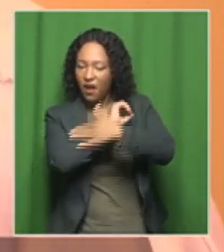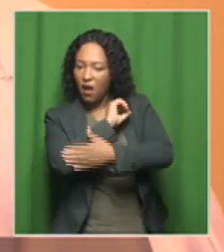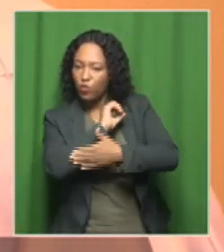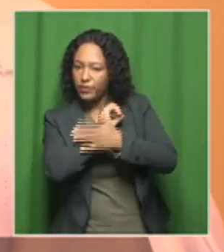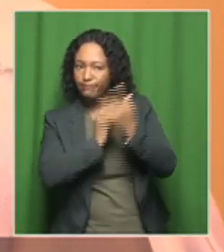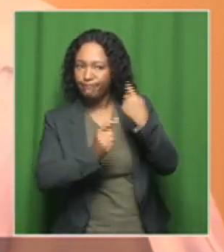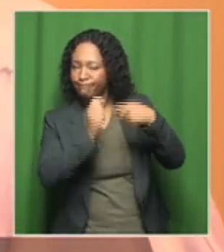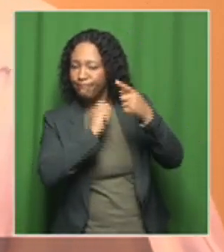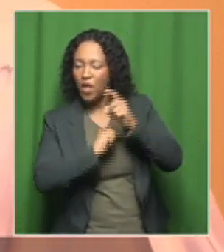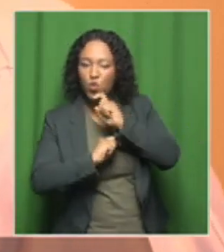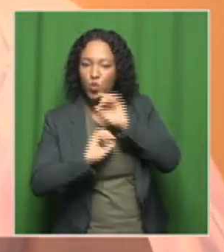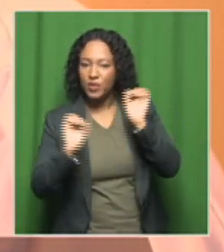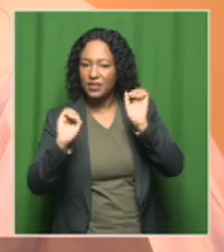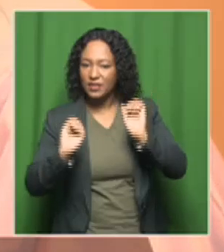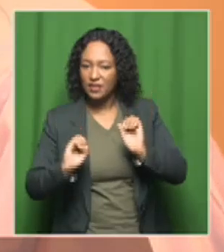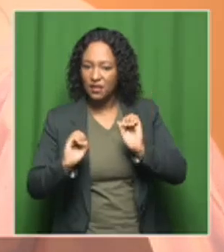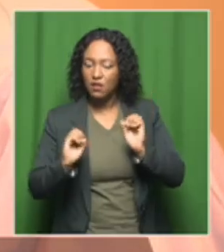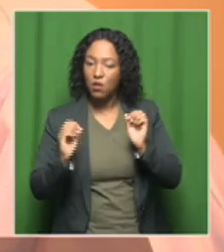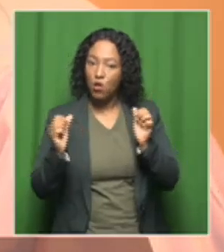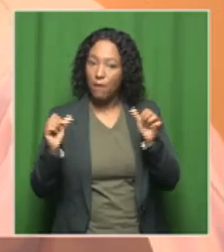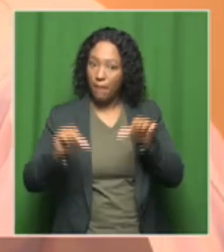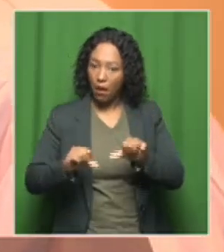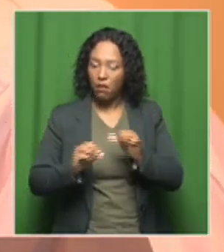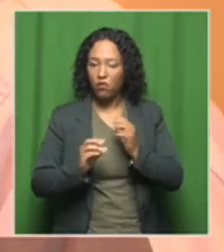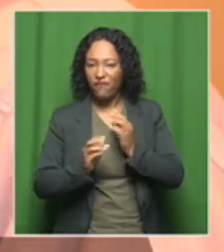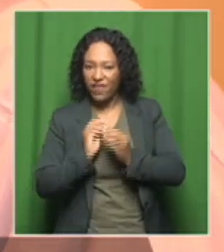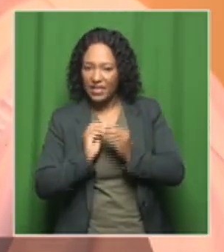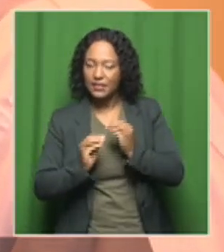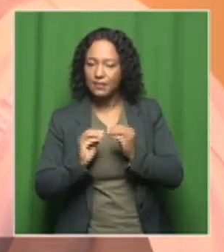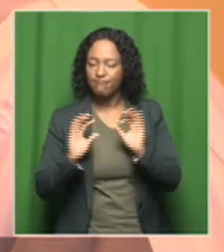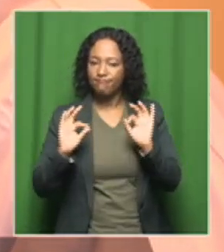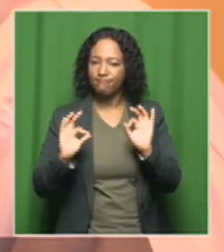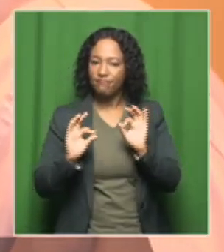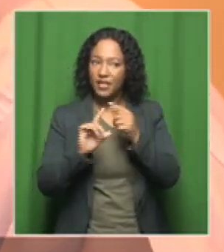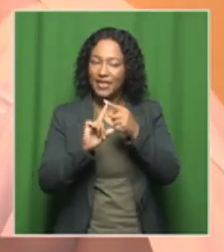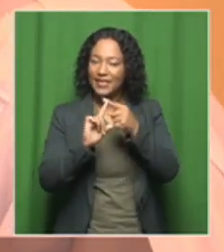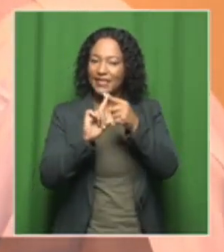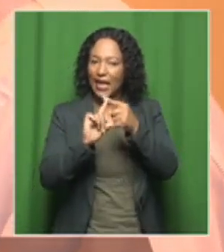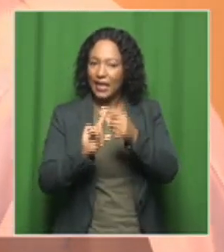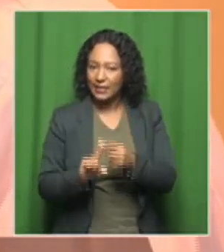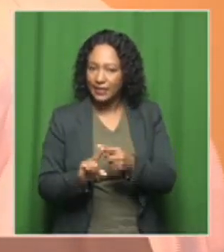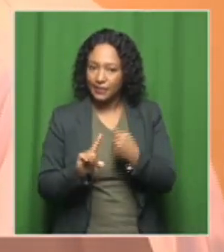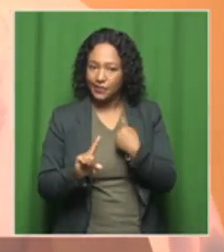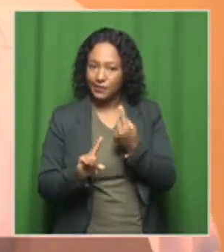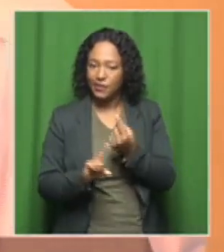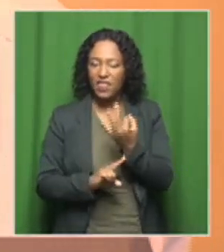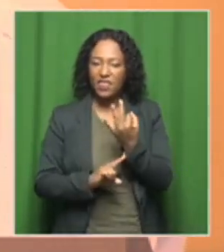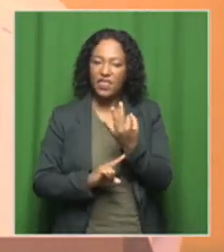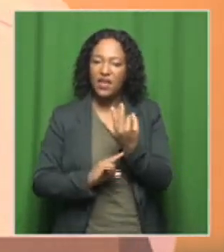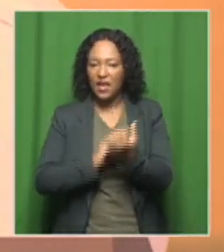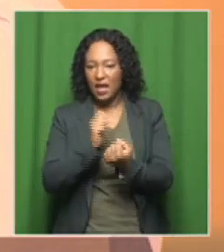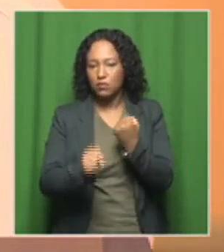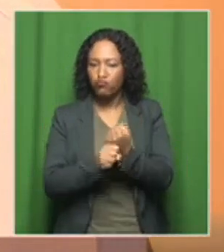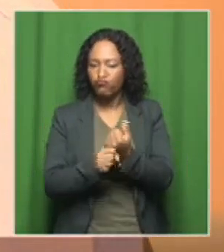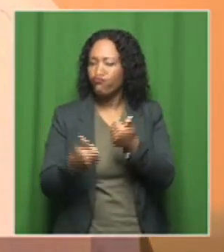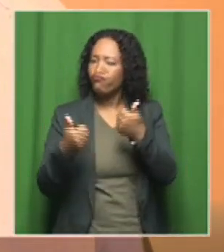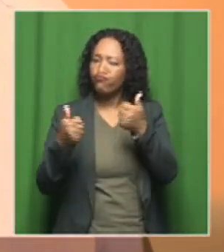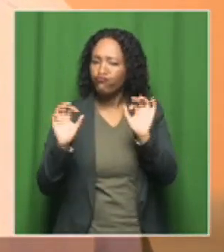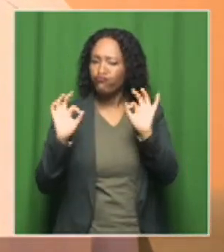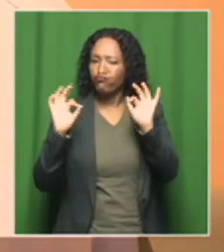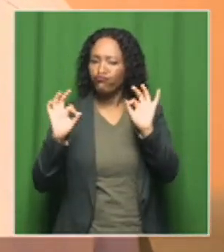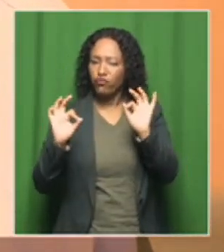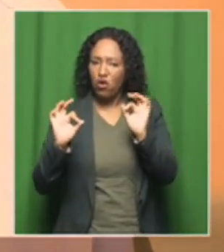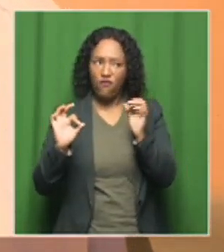commercial problem. We've largely fixed that. We're now exceeding our targets for the last 3 years, or this year and the last 2 years. And